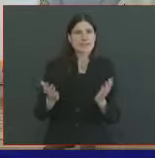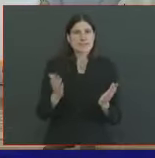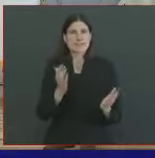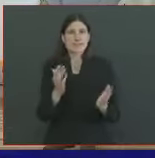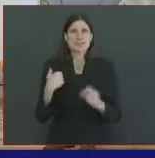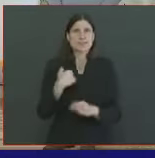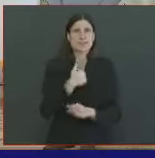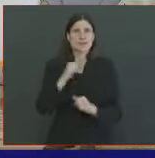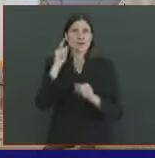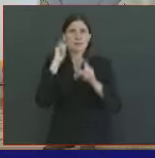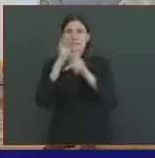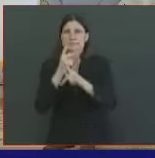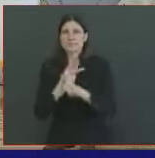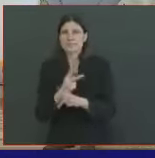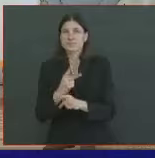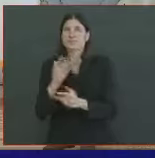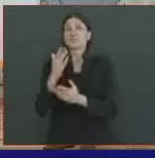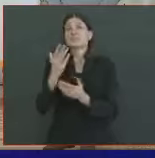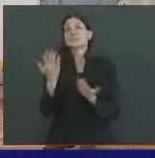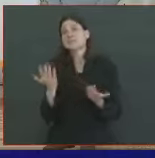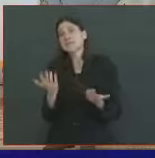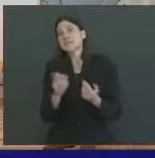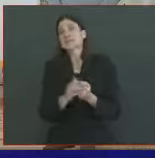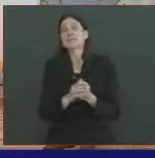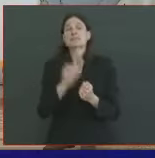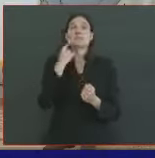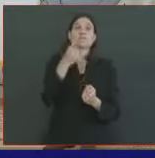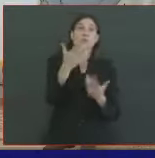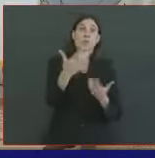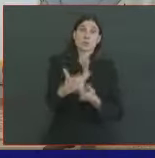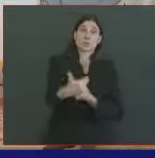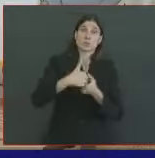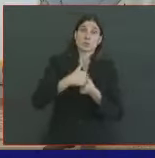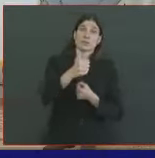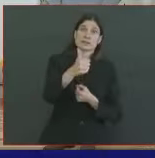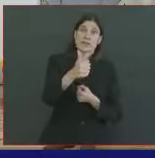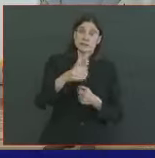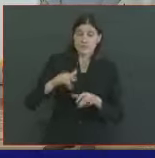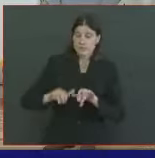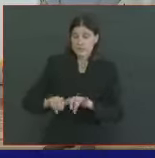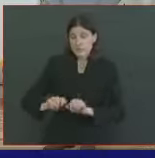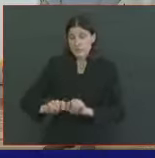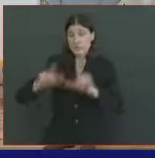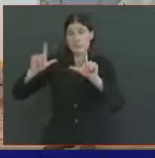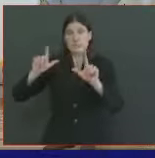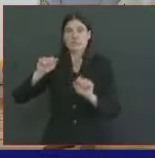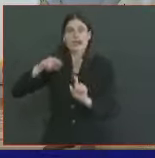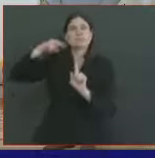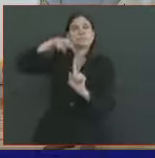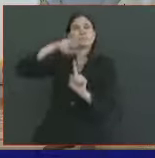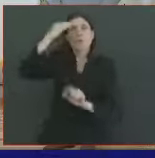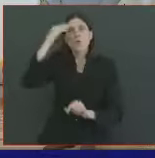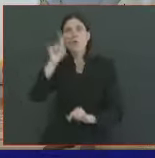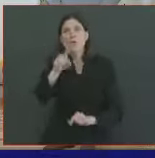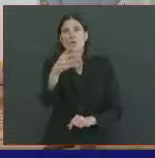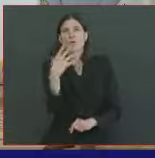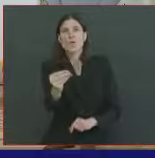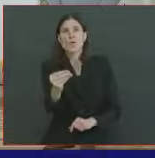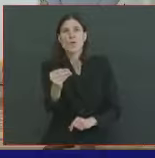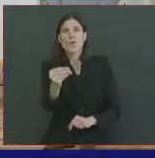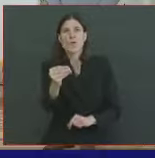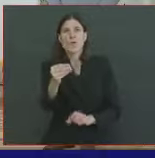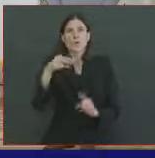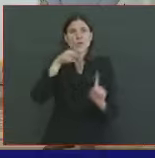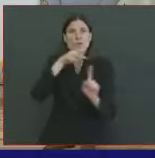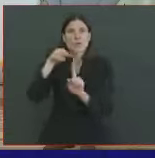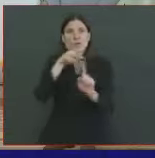it so that it's fun and it's not a chore to opt in. I think over the next handful of months, you'll probably